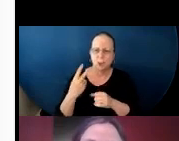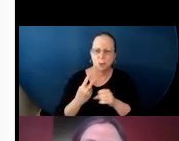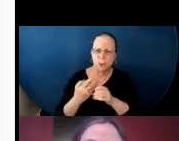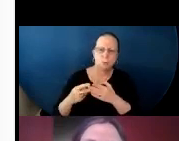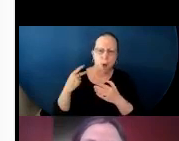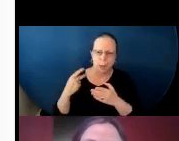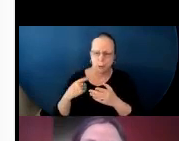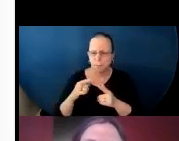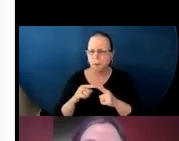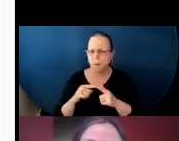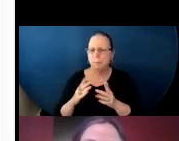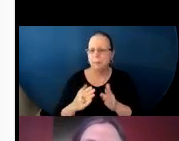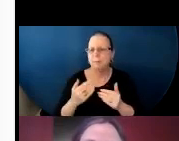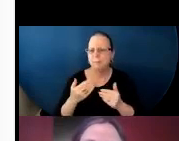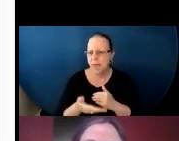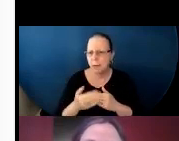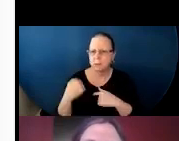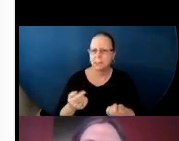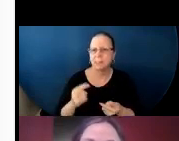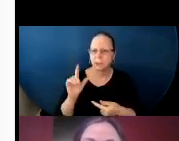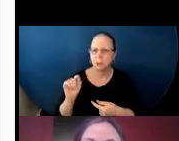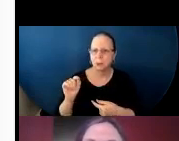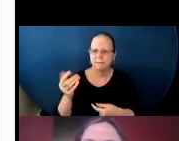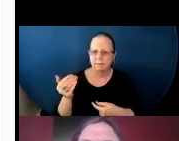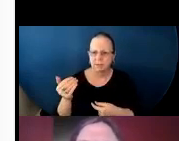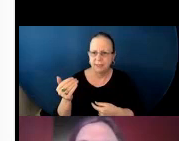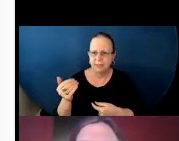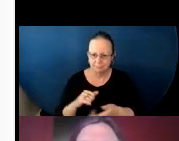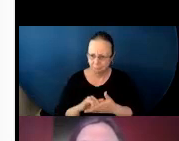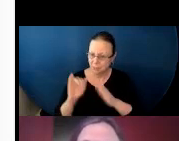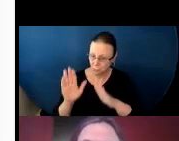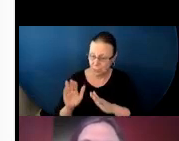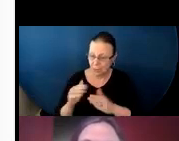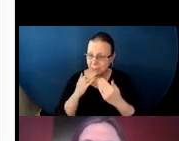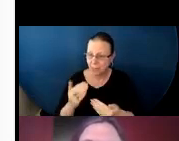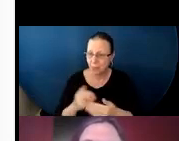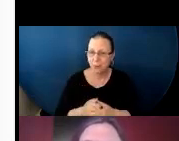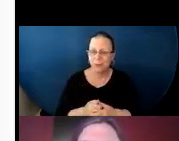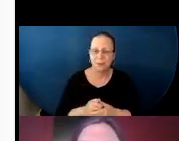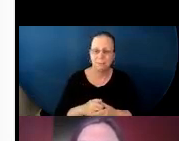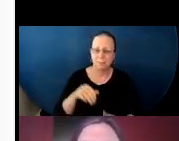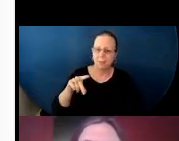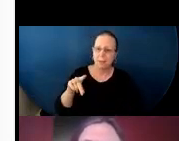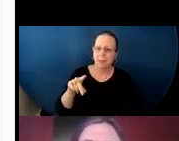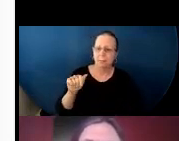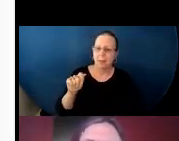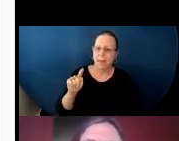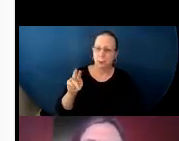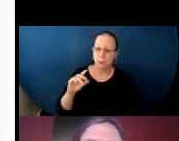since 2015. That's great, thank you. Patrick, how about